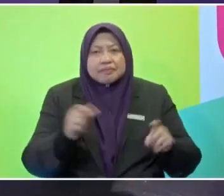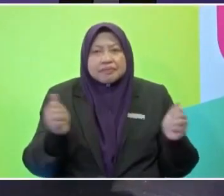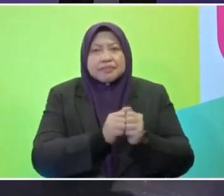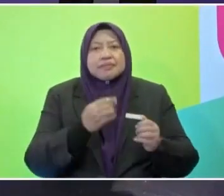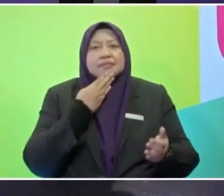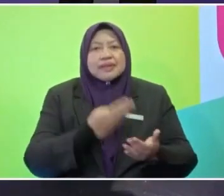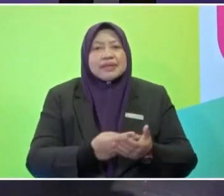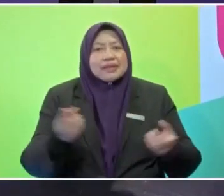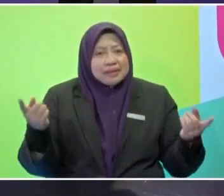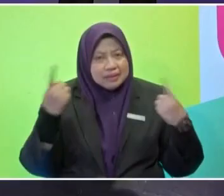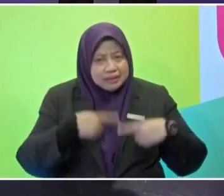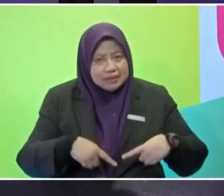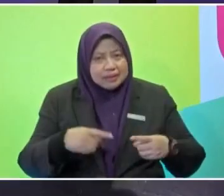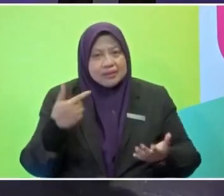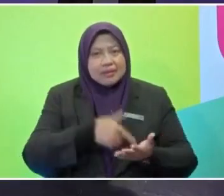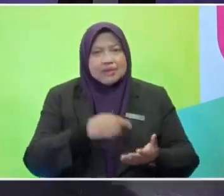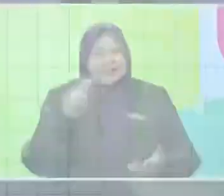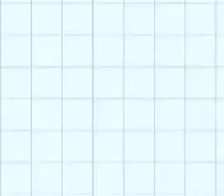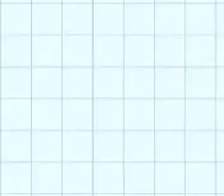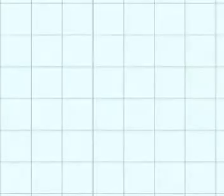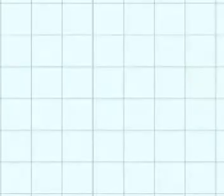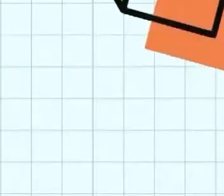on Did It TV KPM.